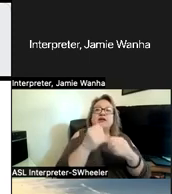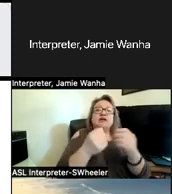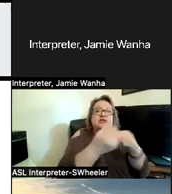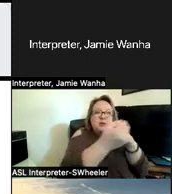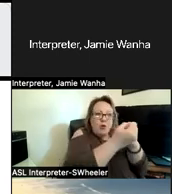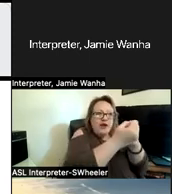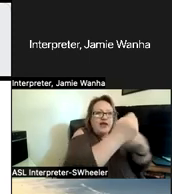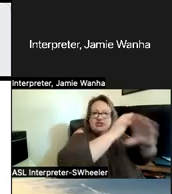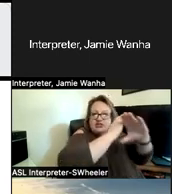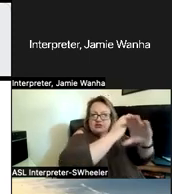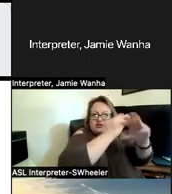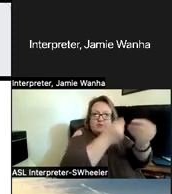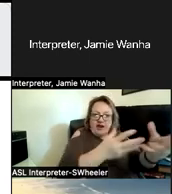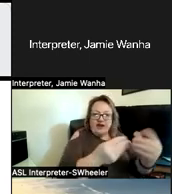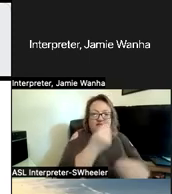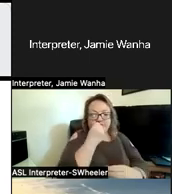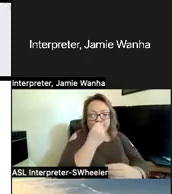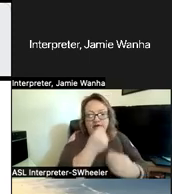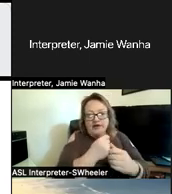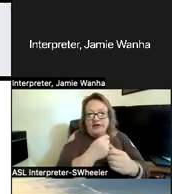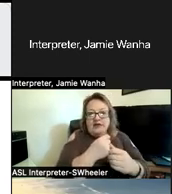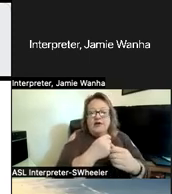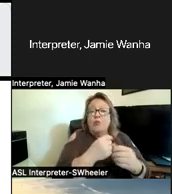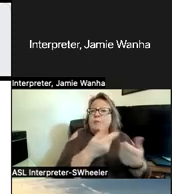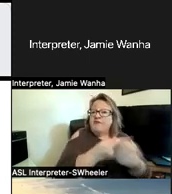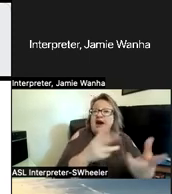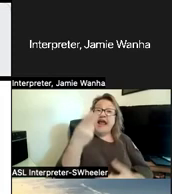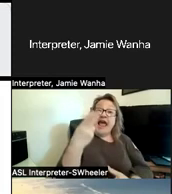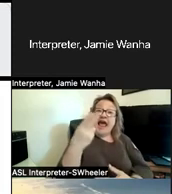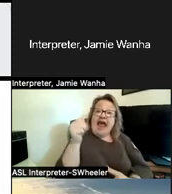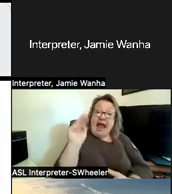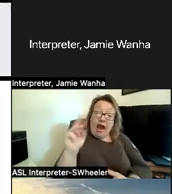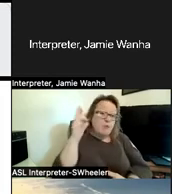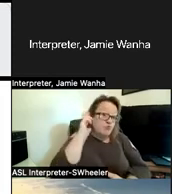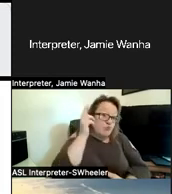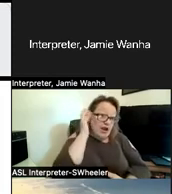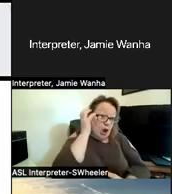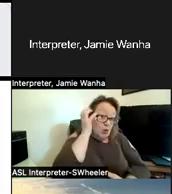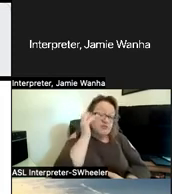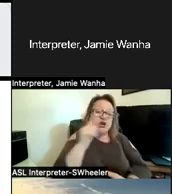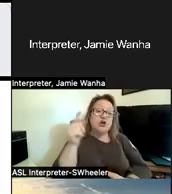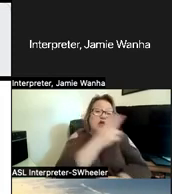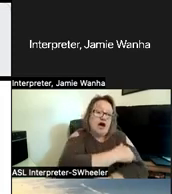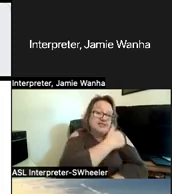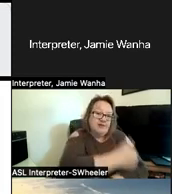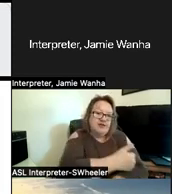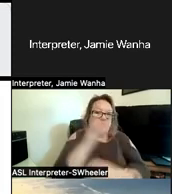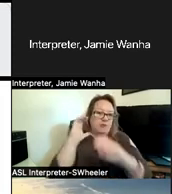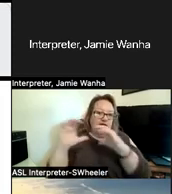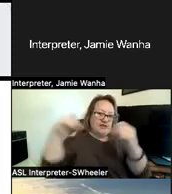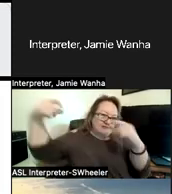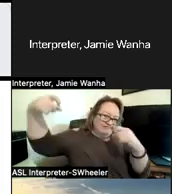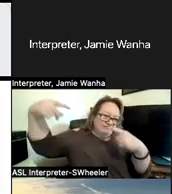food. We've got partners who provide those ham radios that'll go out to the hospitals and other places that need that for communication when